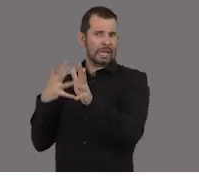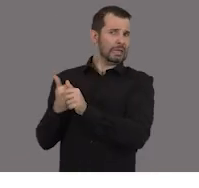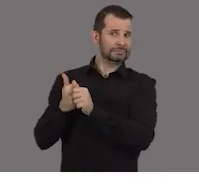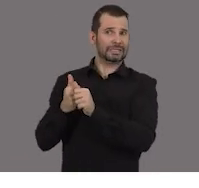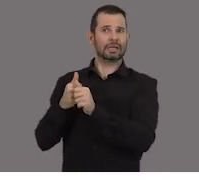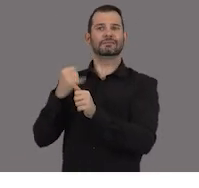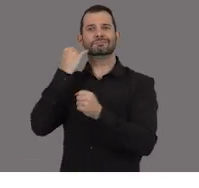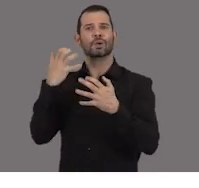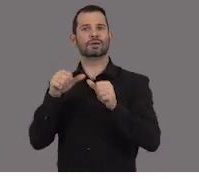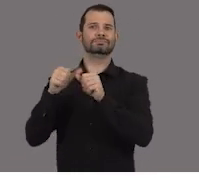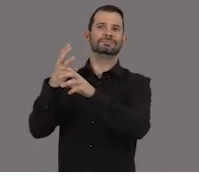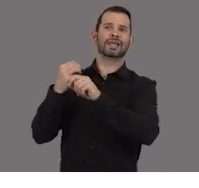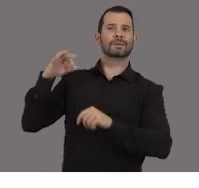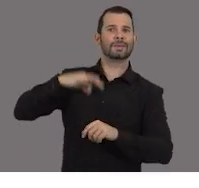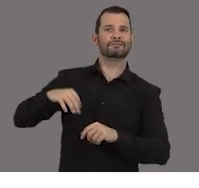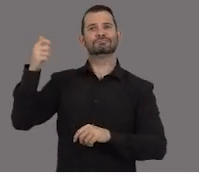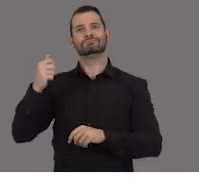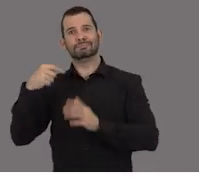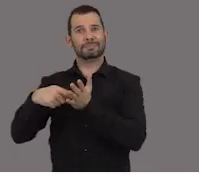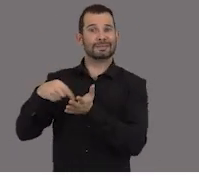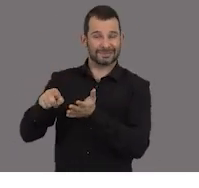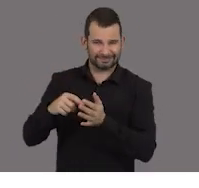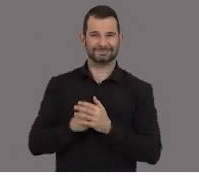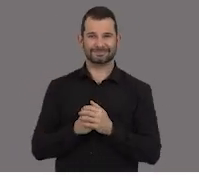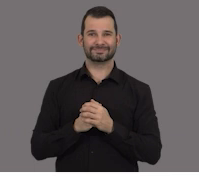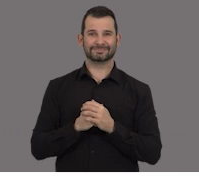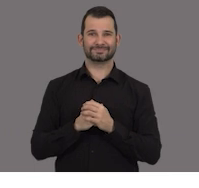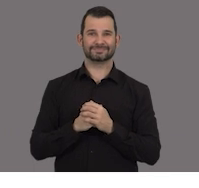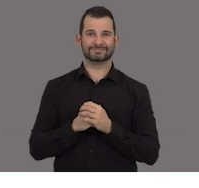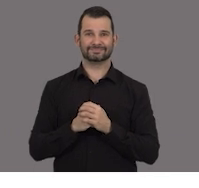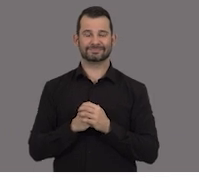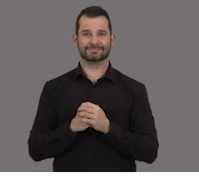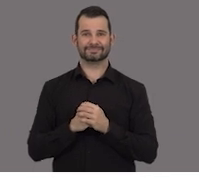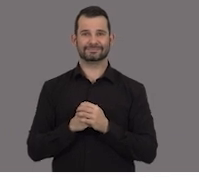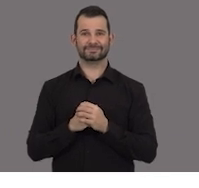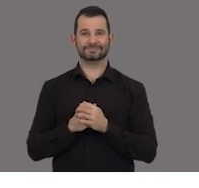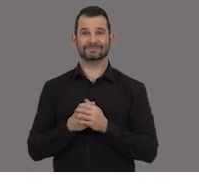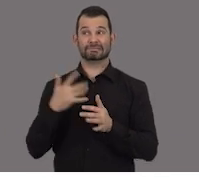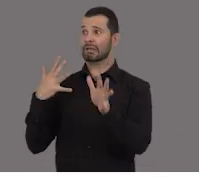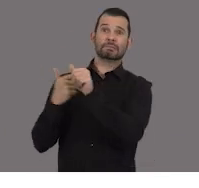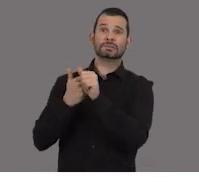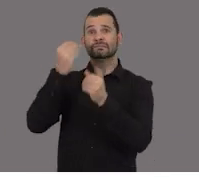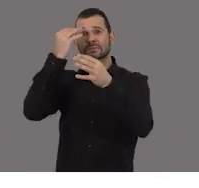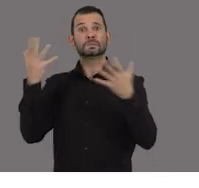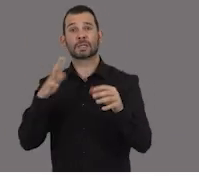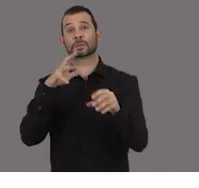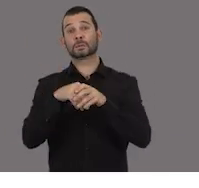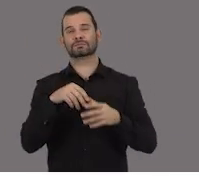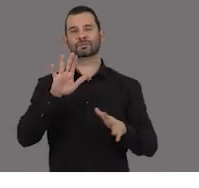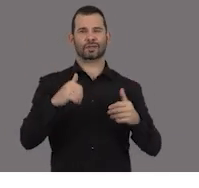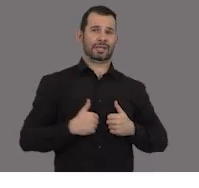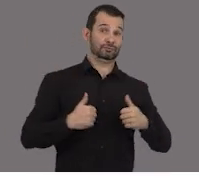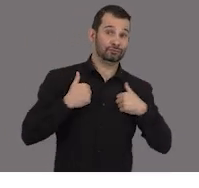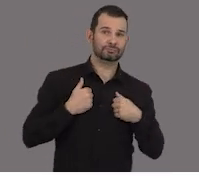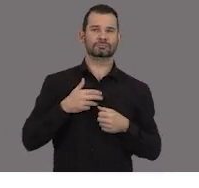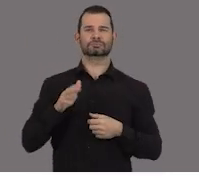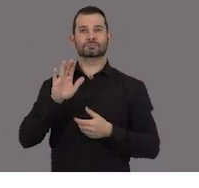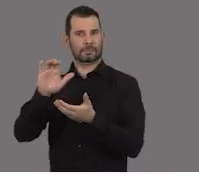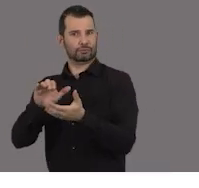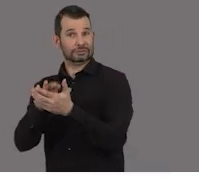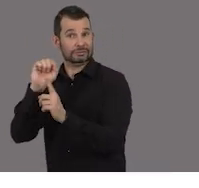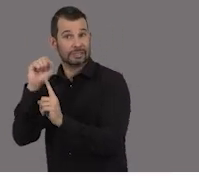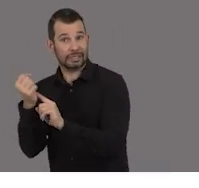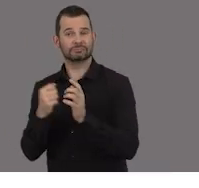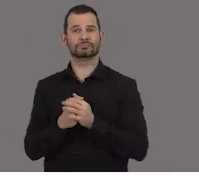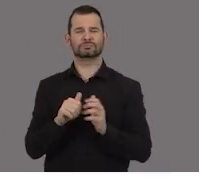you must keep your personal information up to date to keep getting benefit and credit payments. This includes